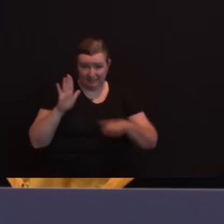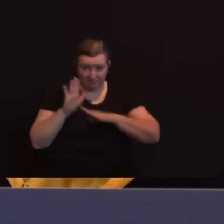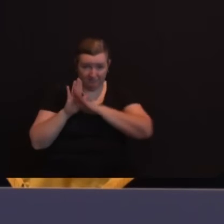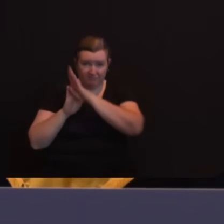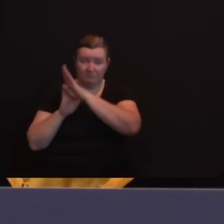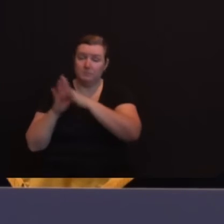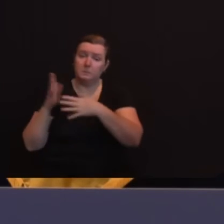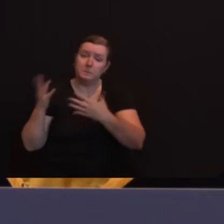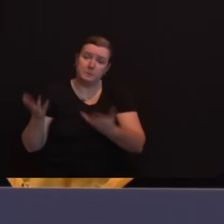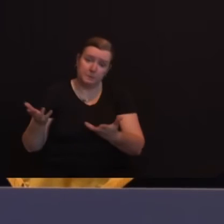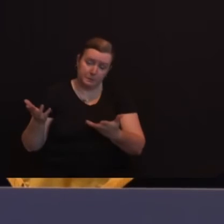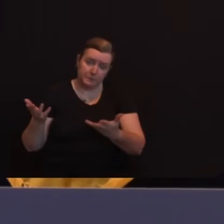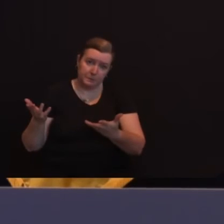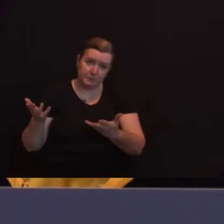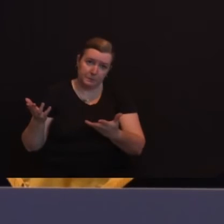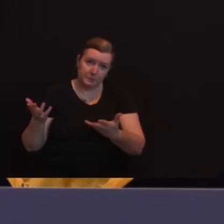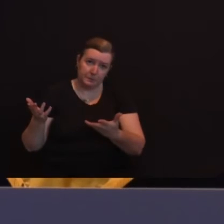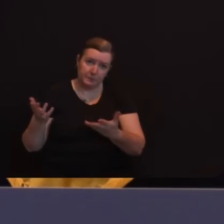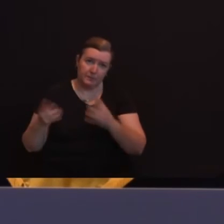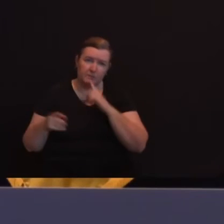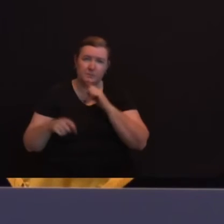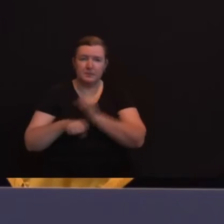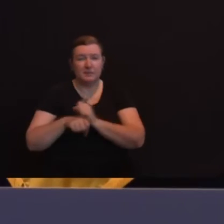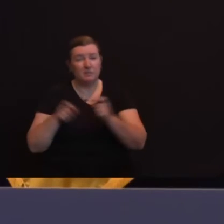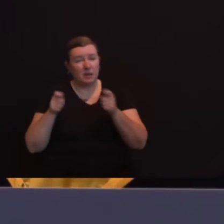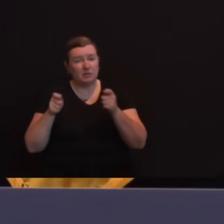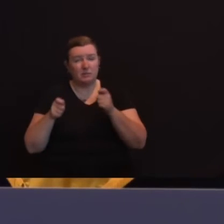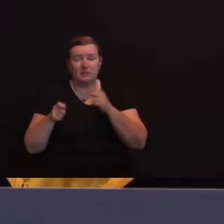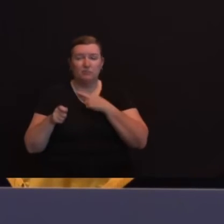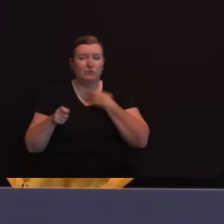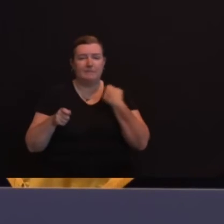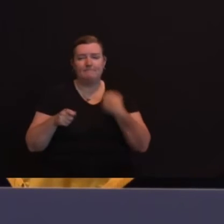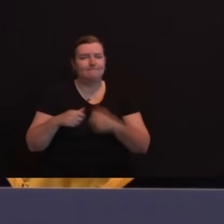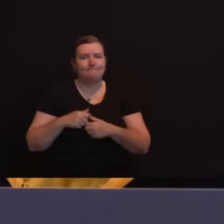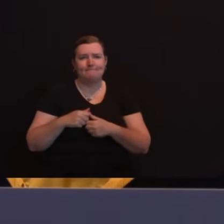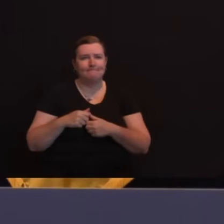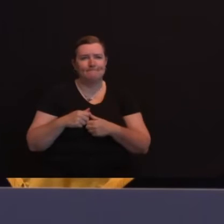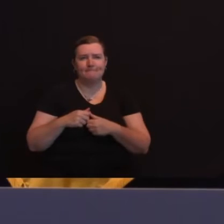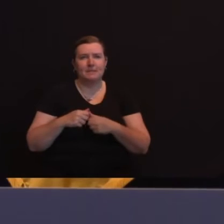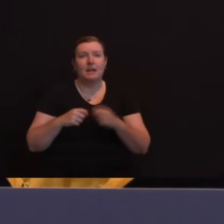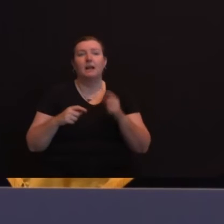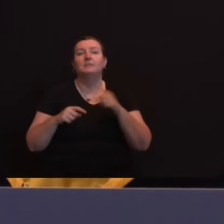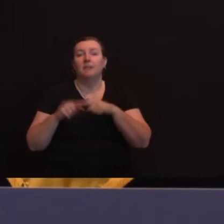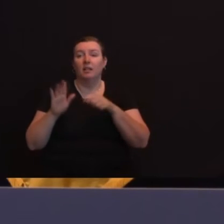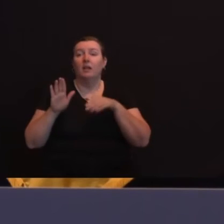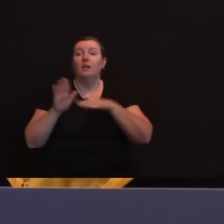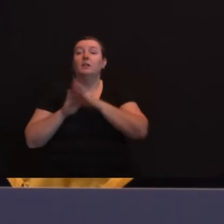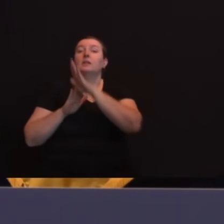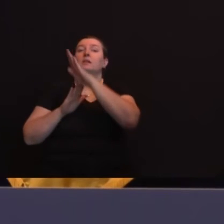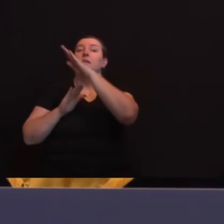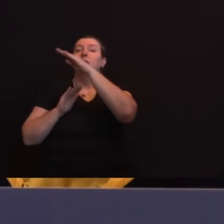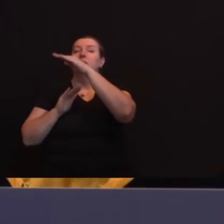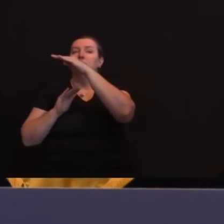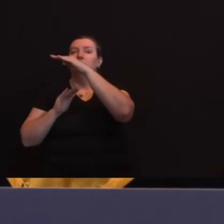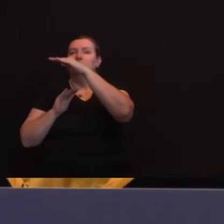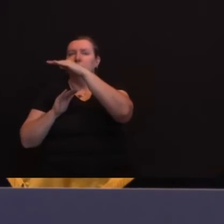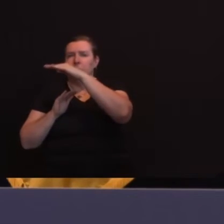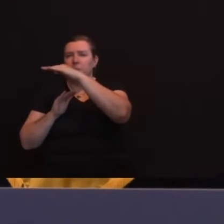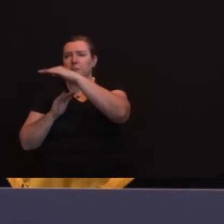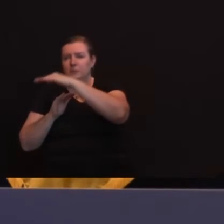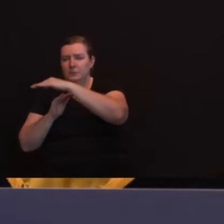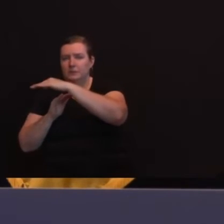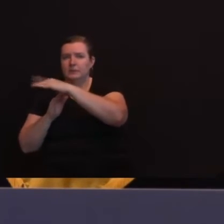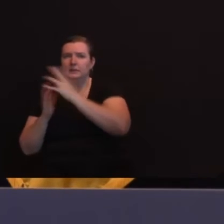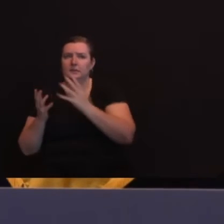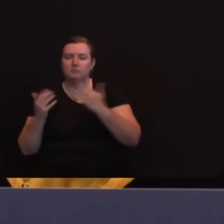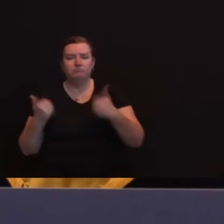beyond that. And the recovery curve is stretched out. And holidays don't help. I